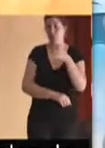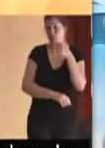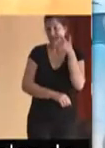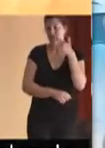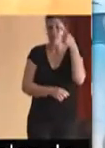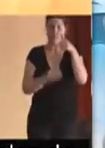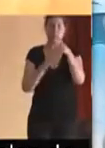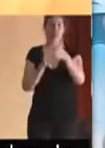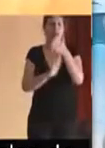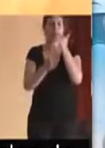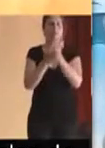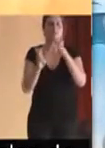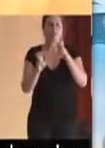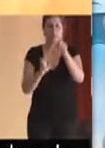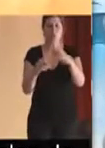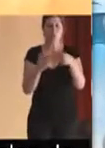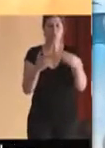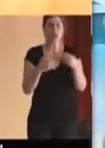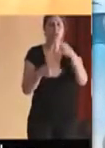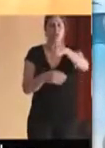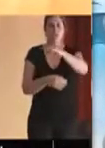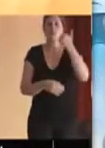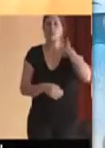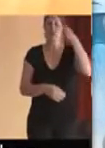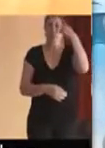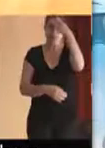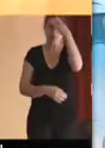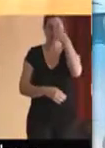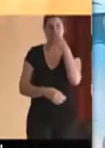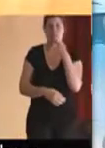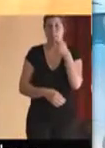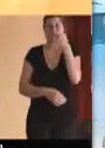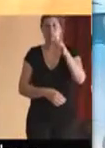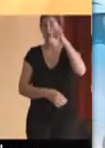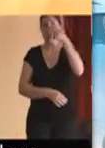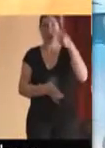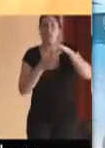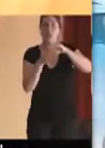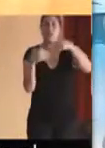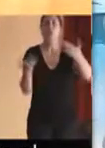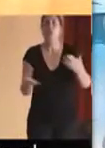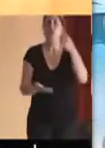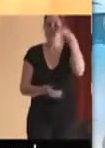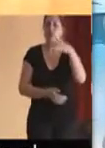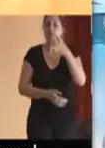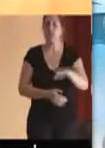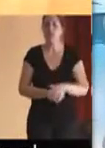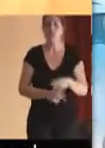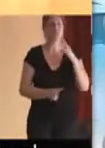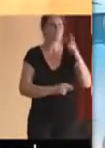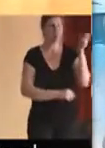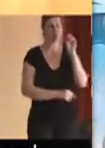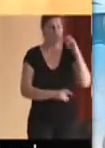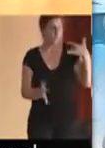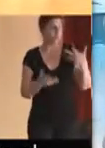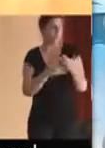the initial phases of design? And now that you are going to test it on users, have you identified the best